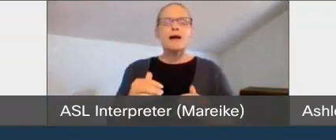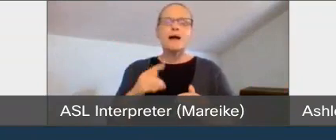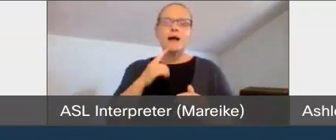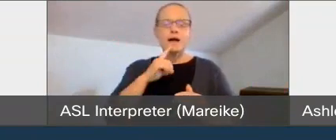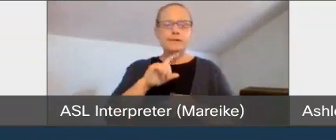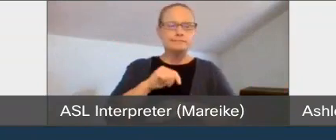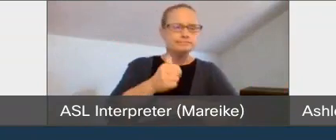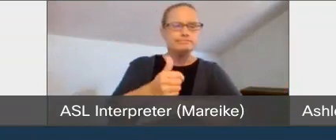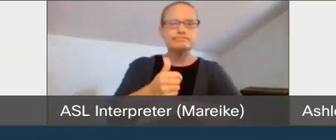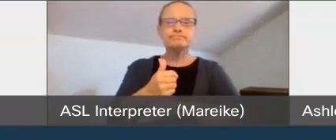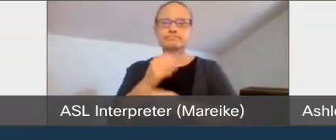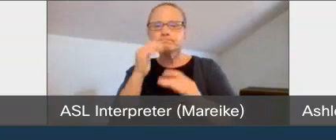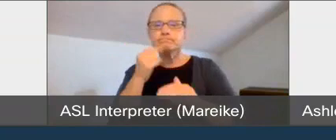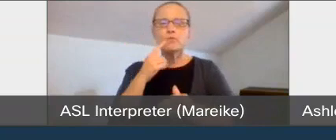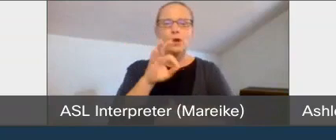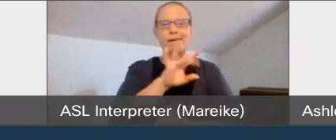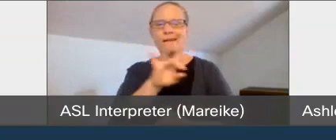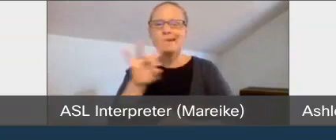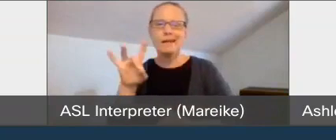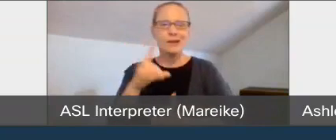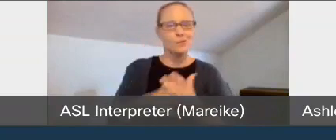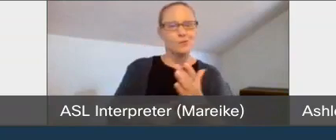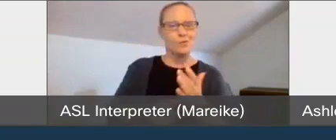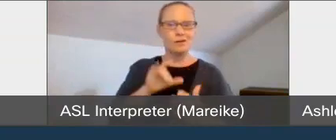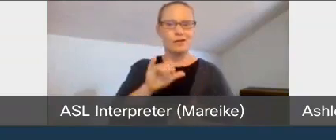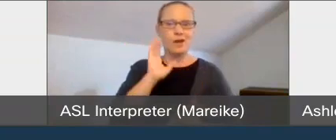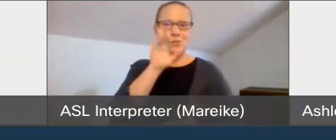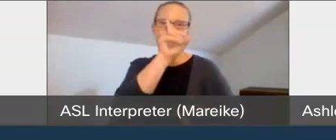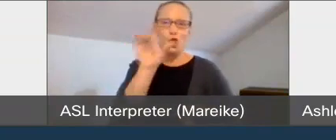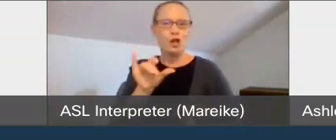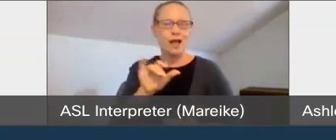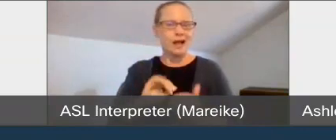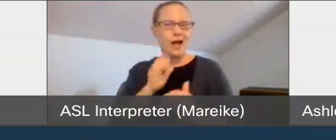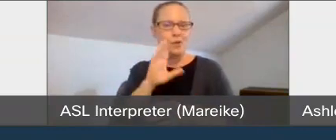setting for what 988 calls for and how that is affecting Georgia.